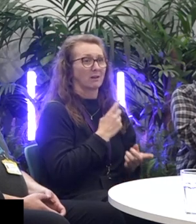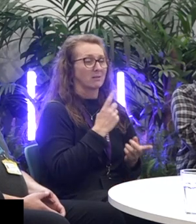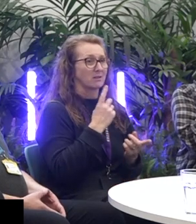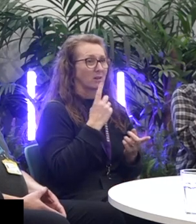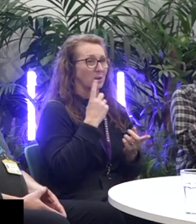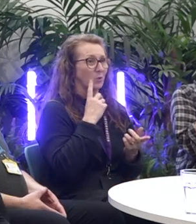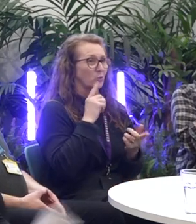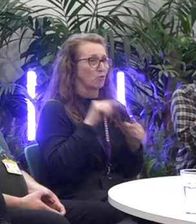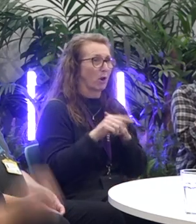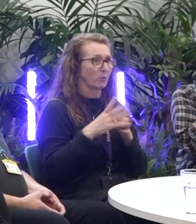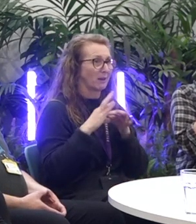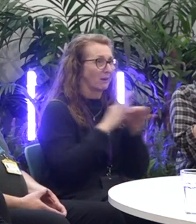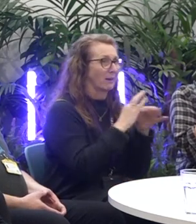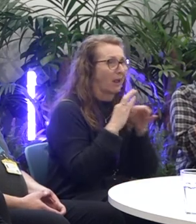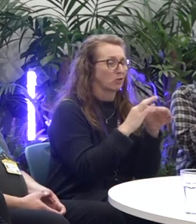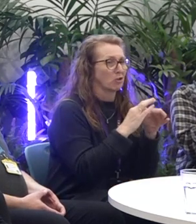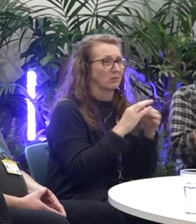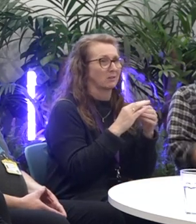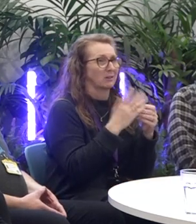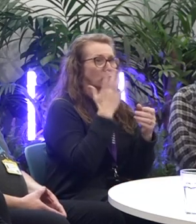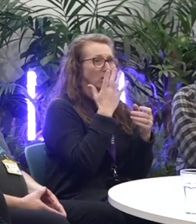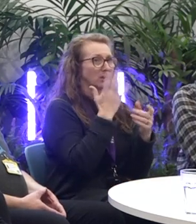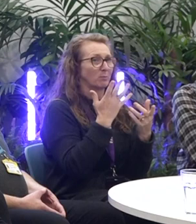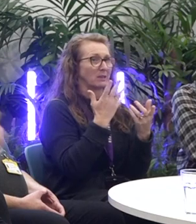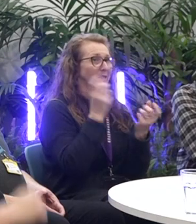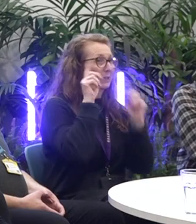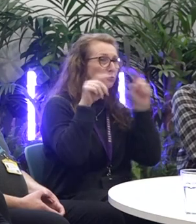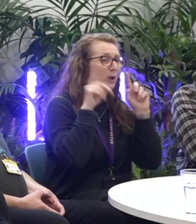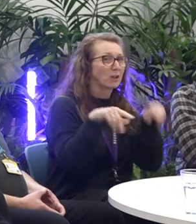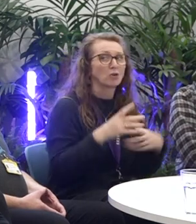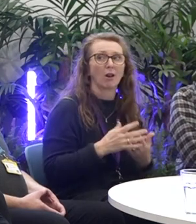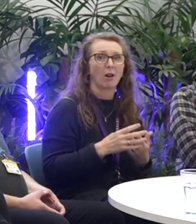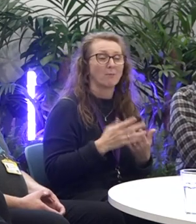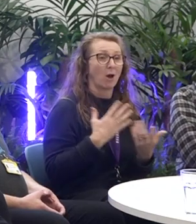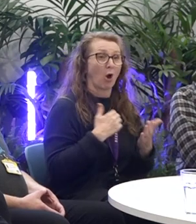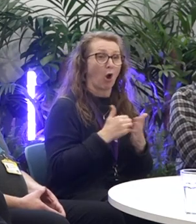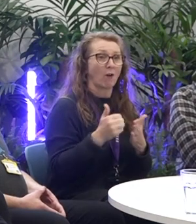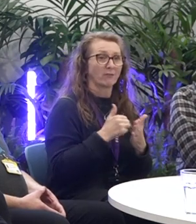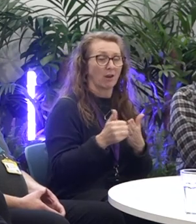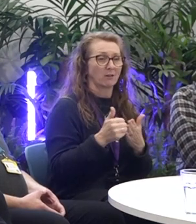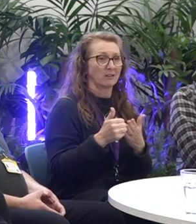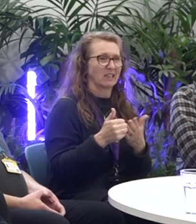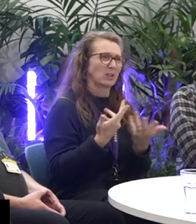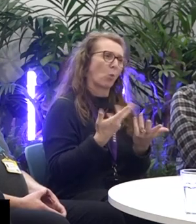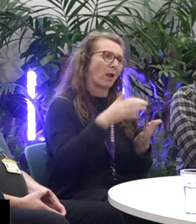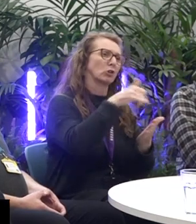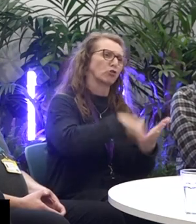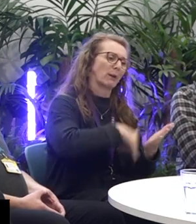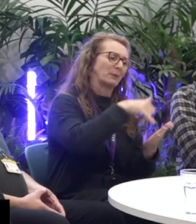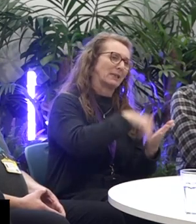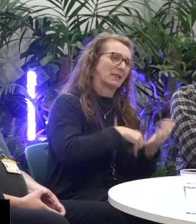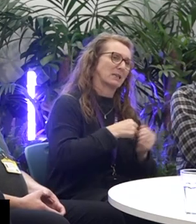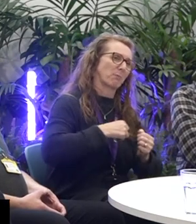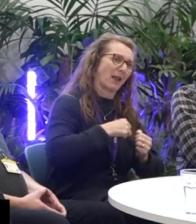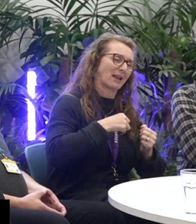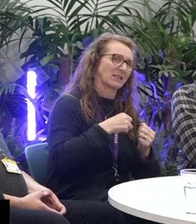deeply engaging, and it is to be pretending to be conversational. And what it is very often is that it is a lightly scripted space where